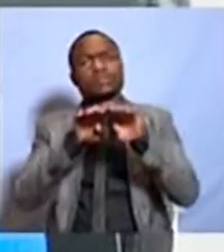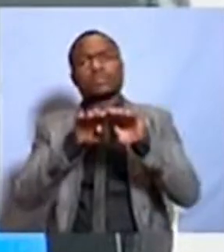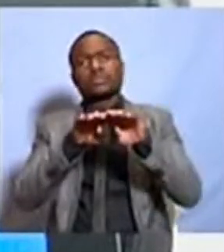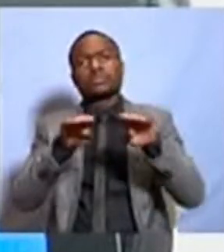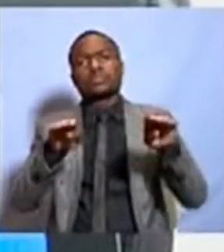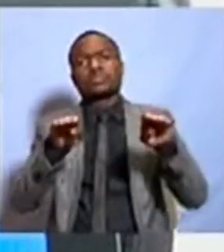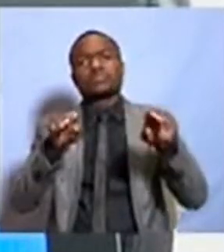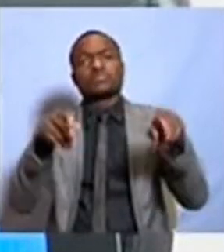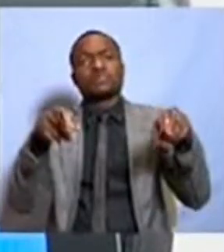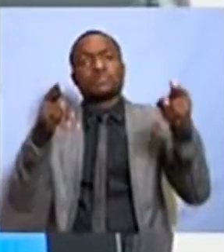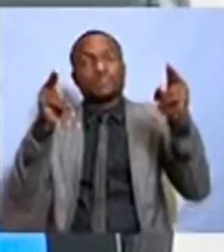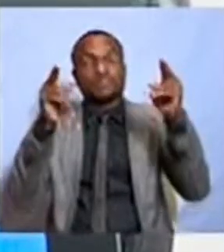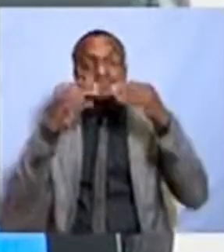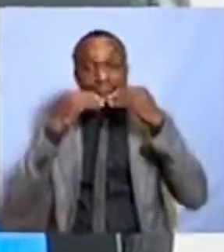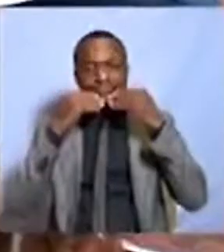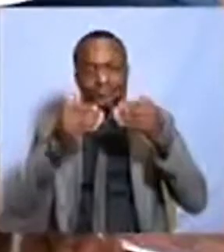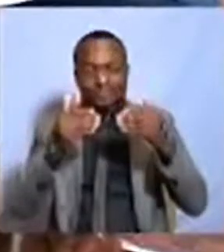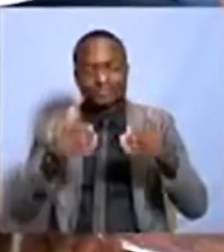wrong? Thank you.